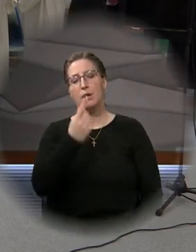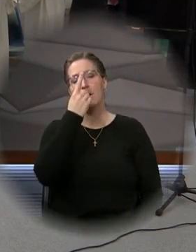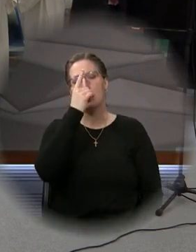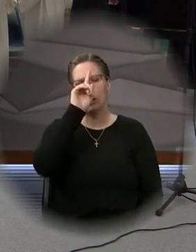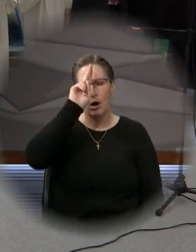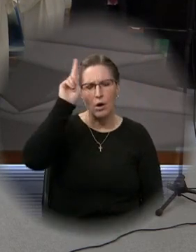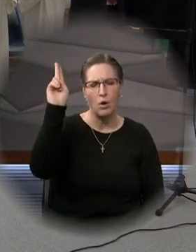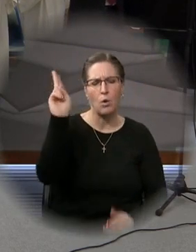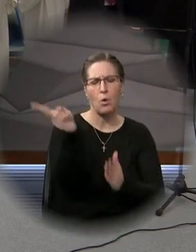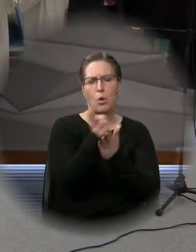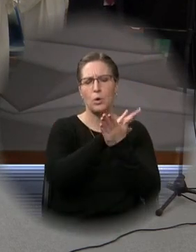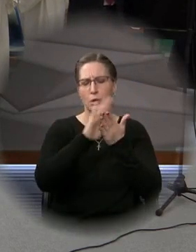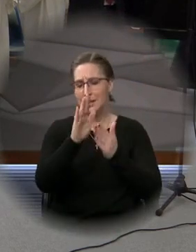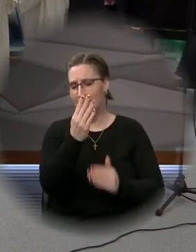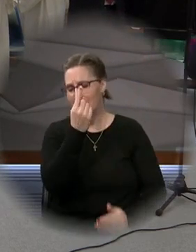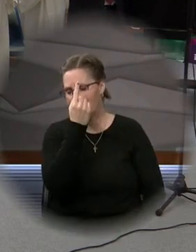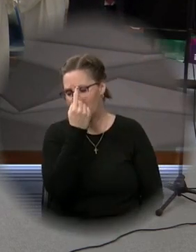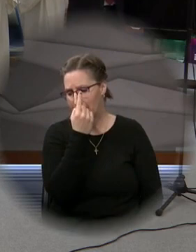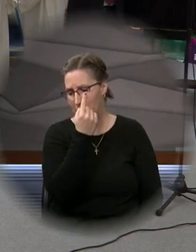come, the